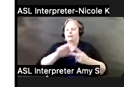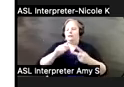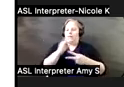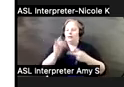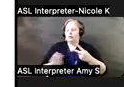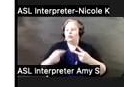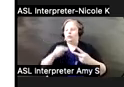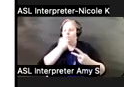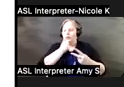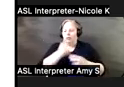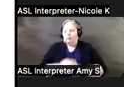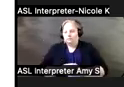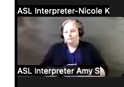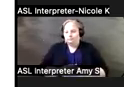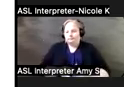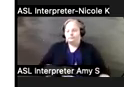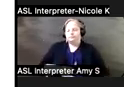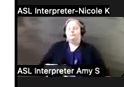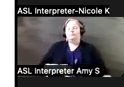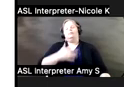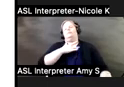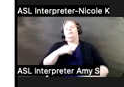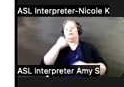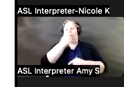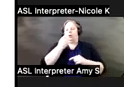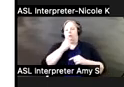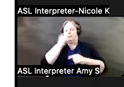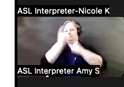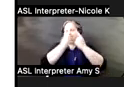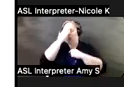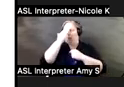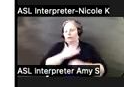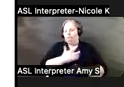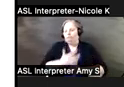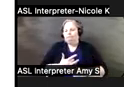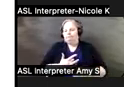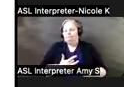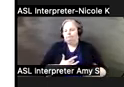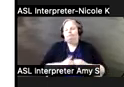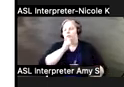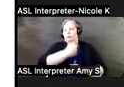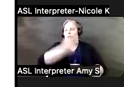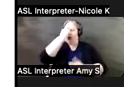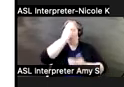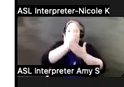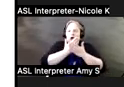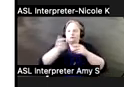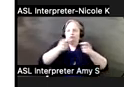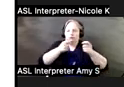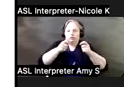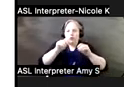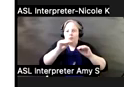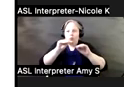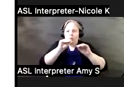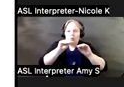the mouth. So typically we don't look at the mouth because it's not typically what we think of as a great place for fine motor control, but there's